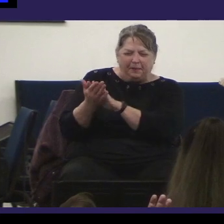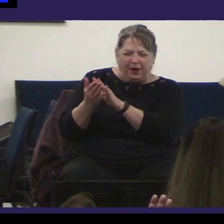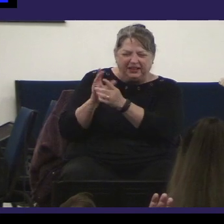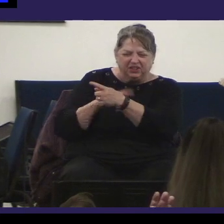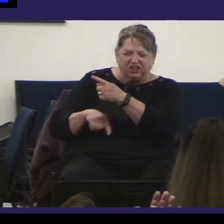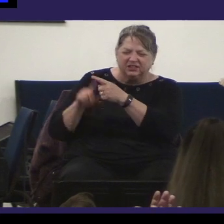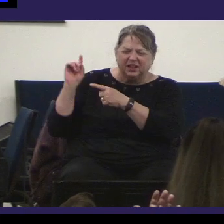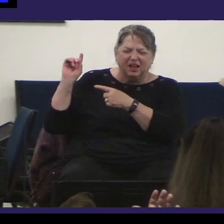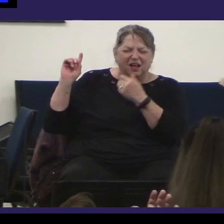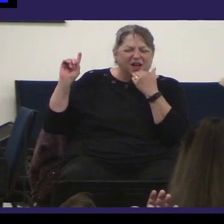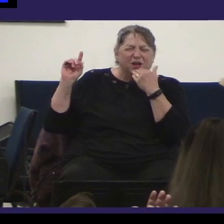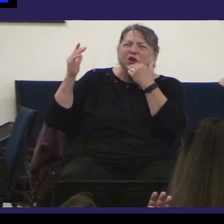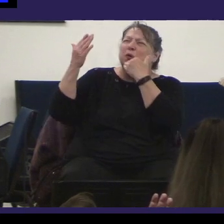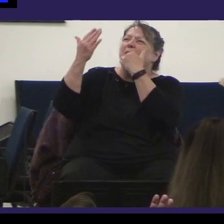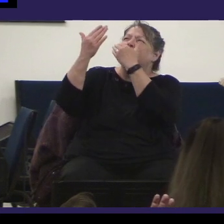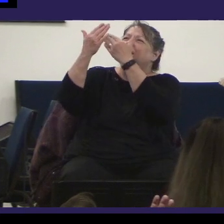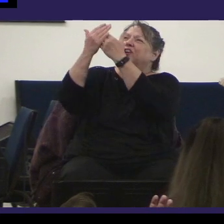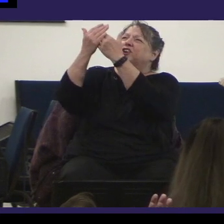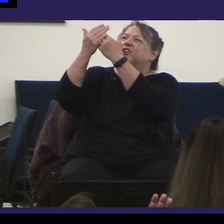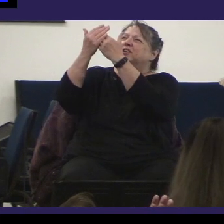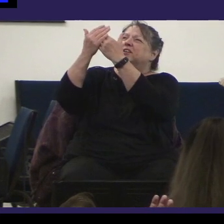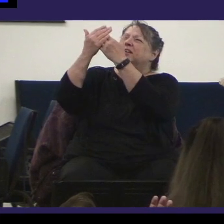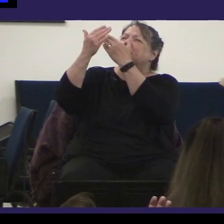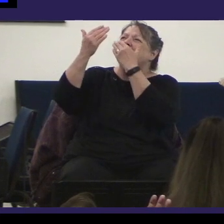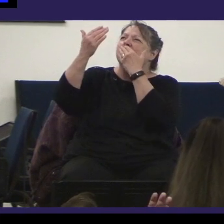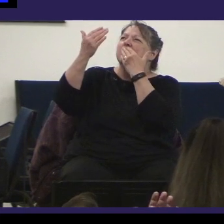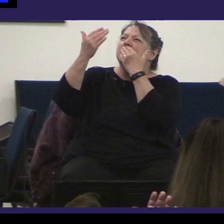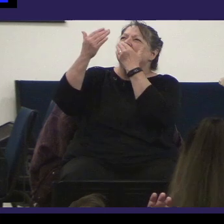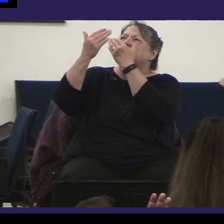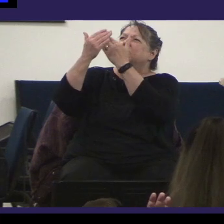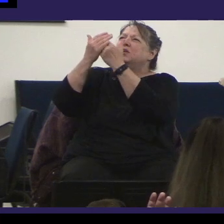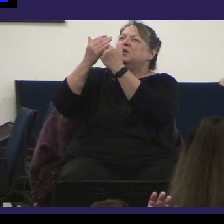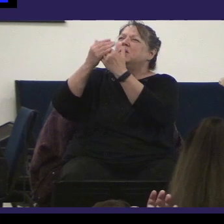good, good.